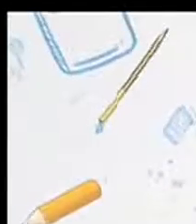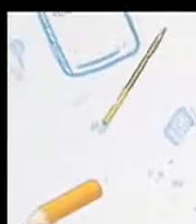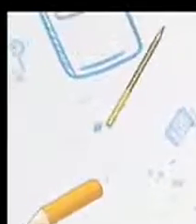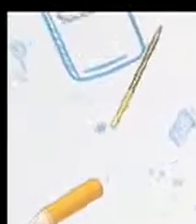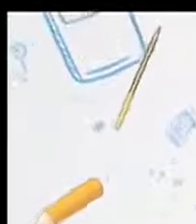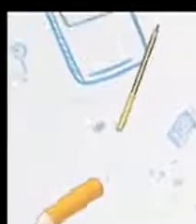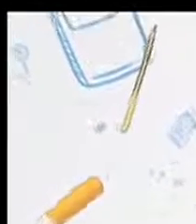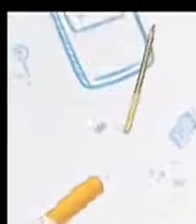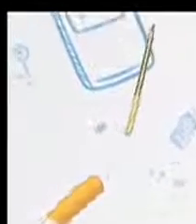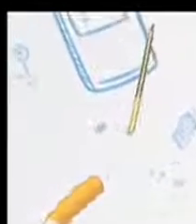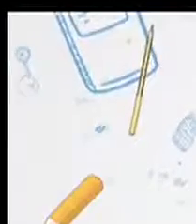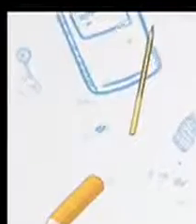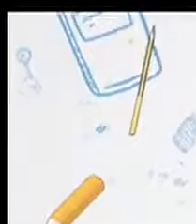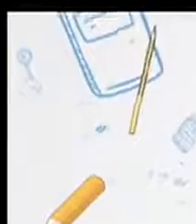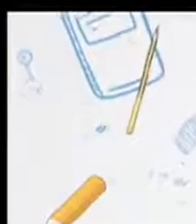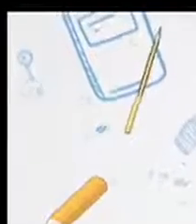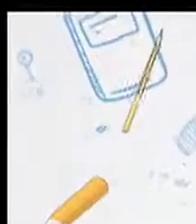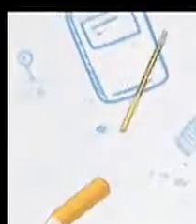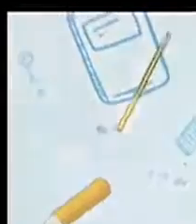so